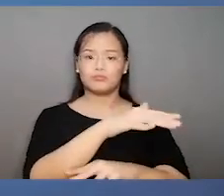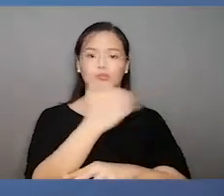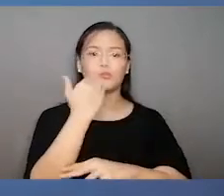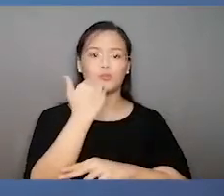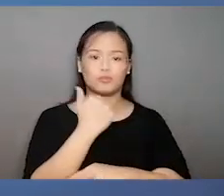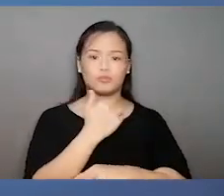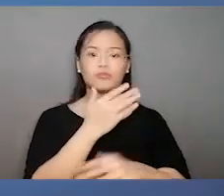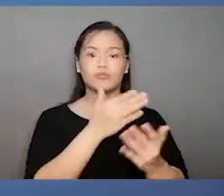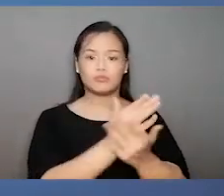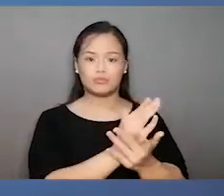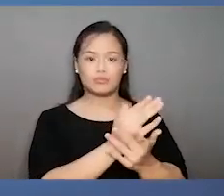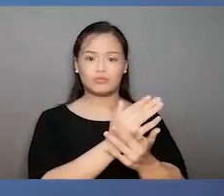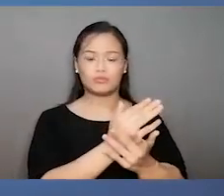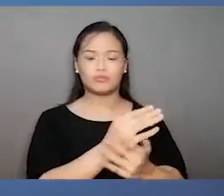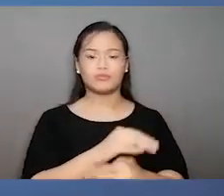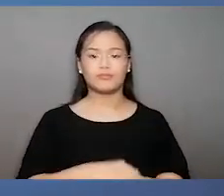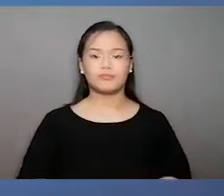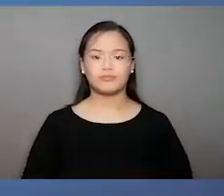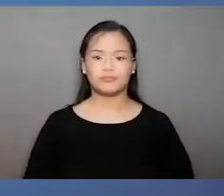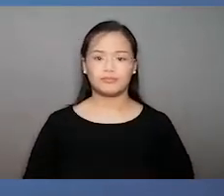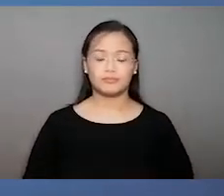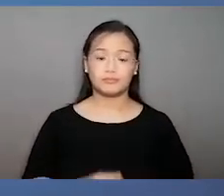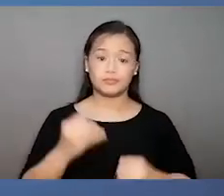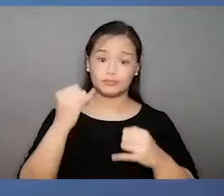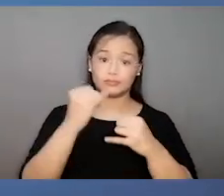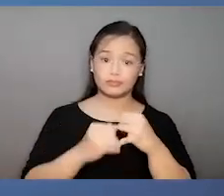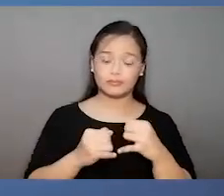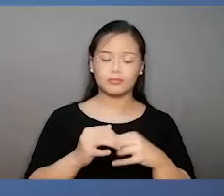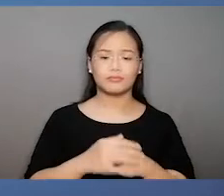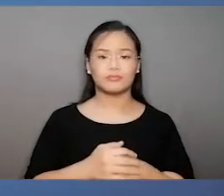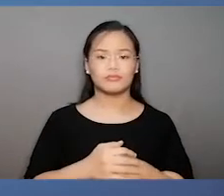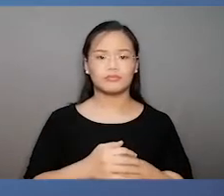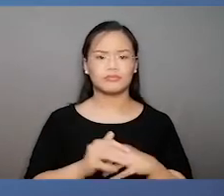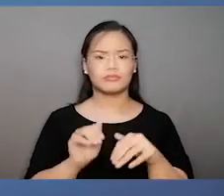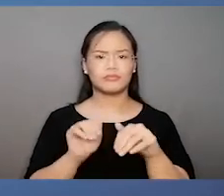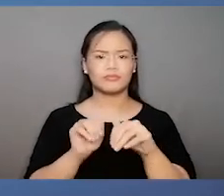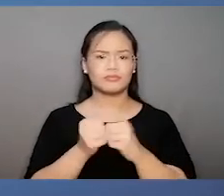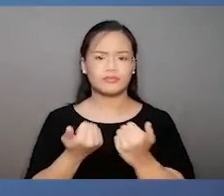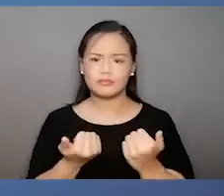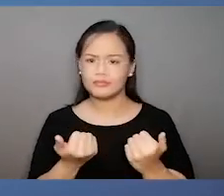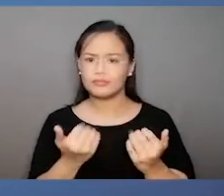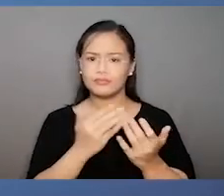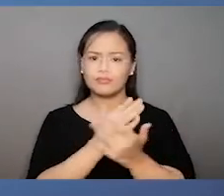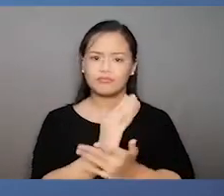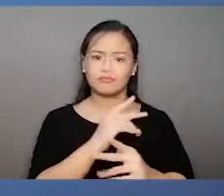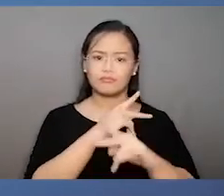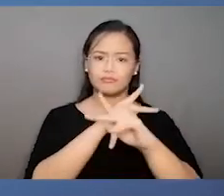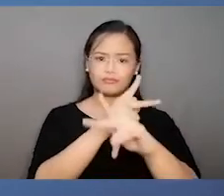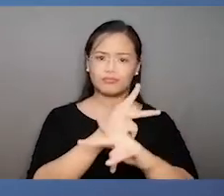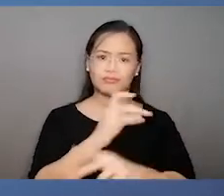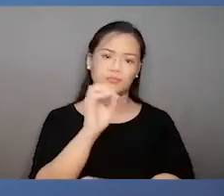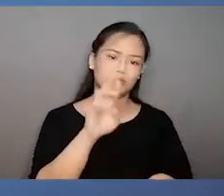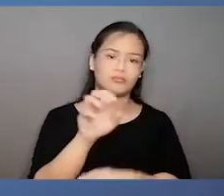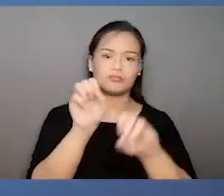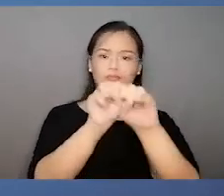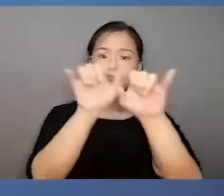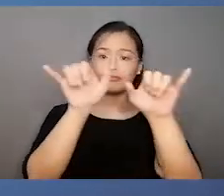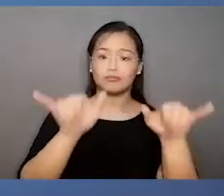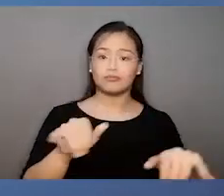point is how are rights protected, or the systems of protection. And we